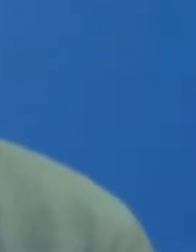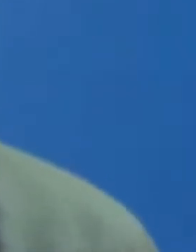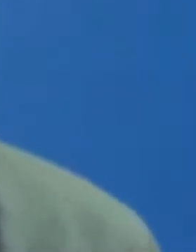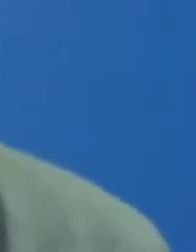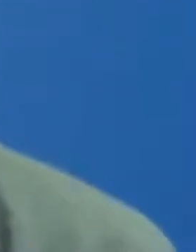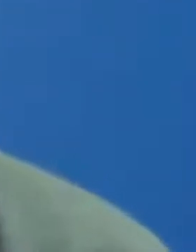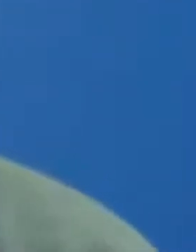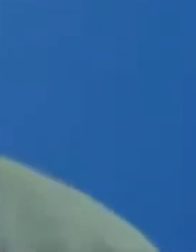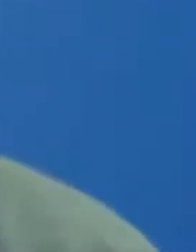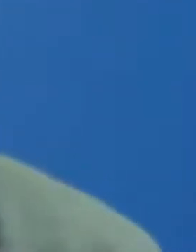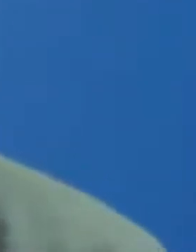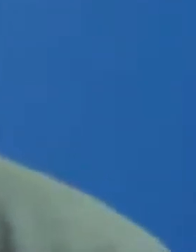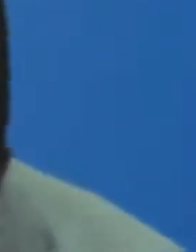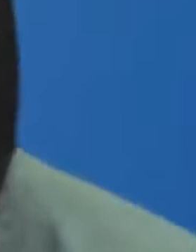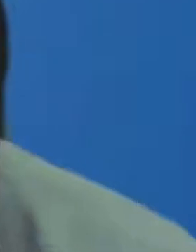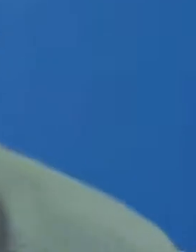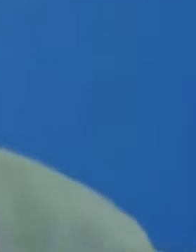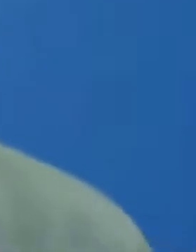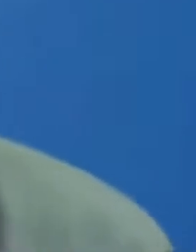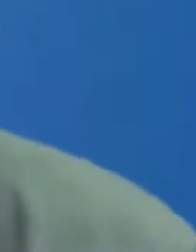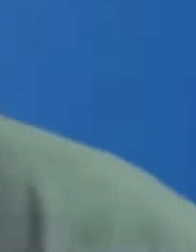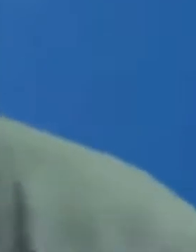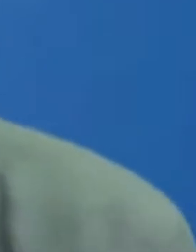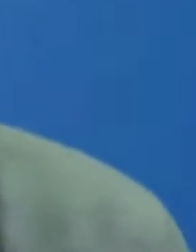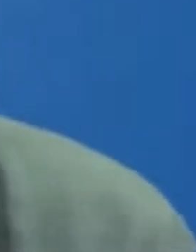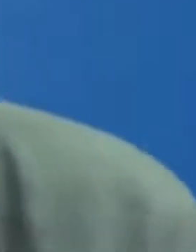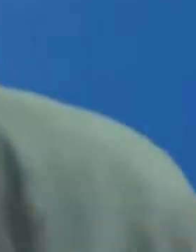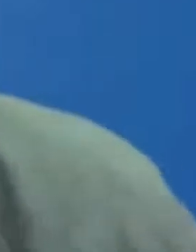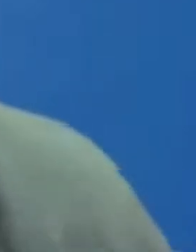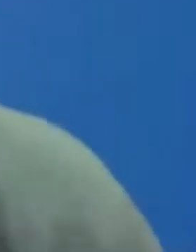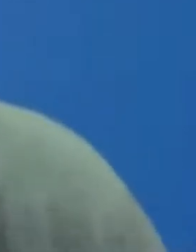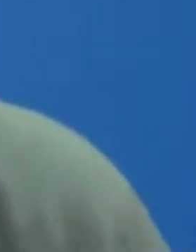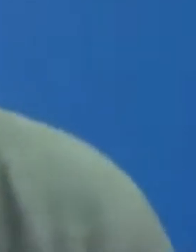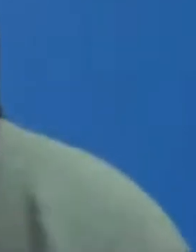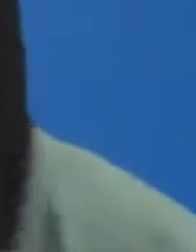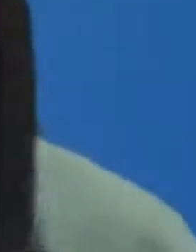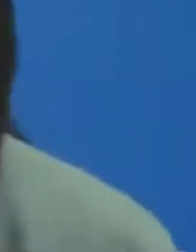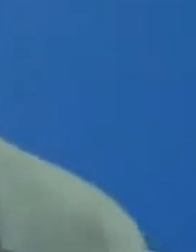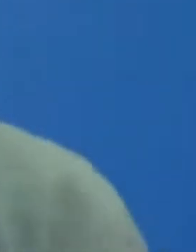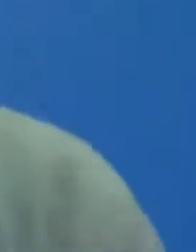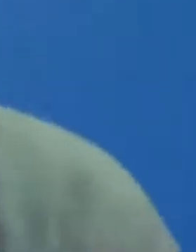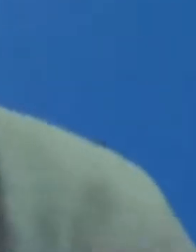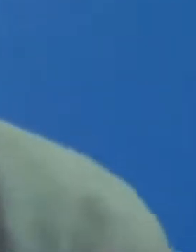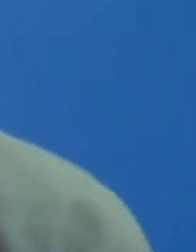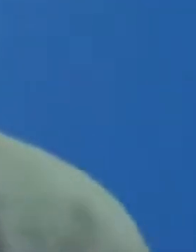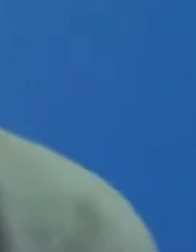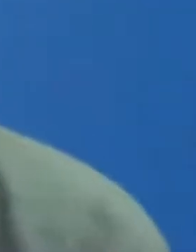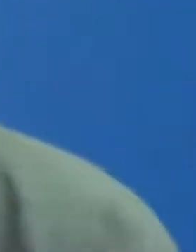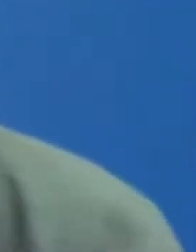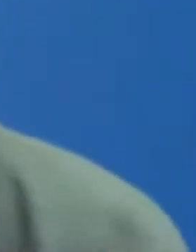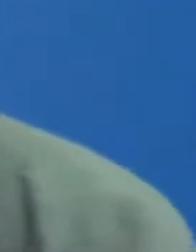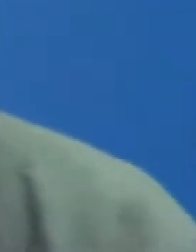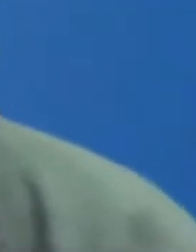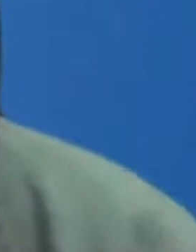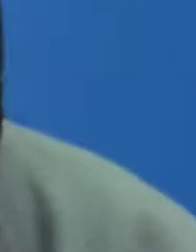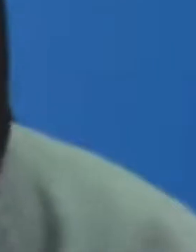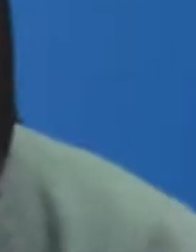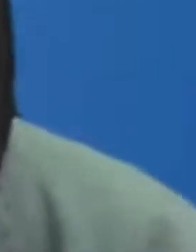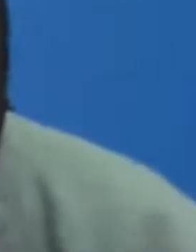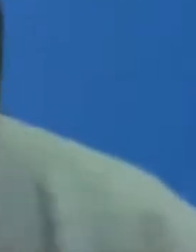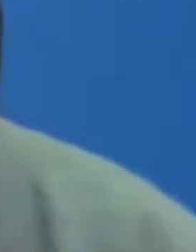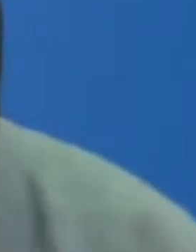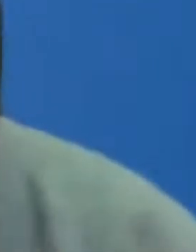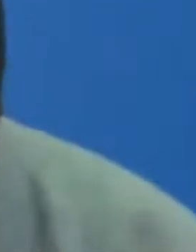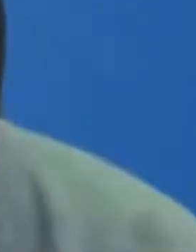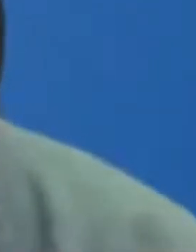Hello, good morning. Thank you. I will now share my screen, and I will steal a few